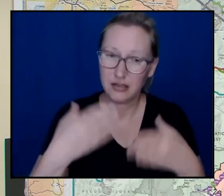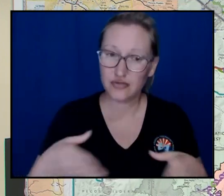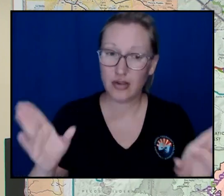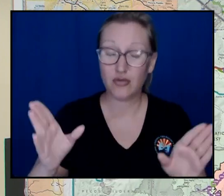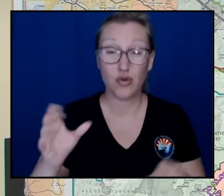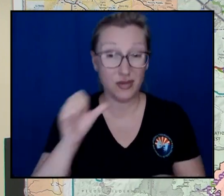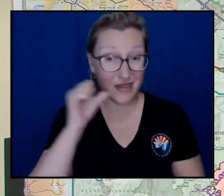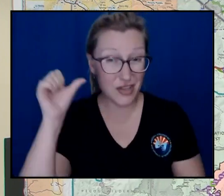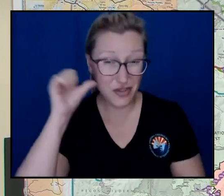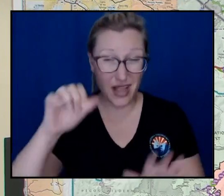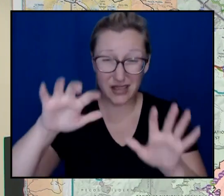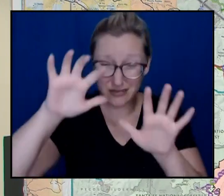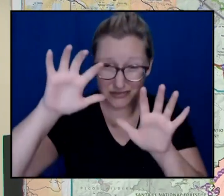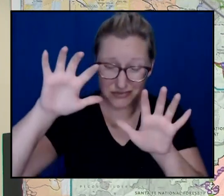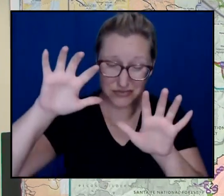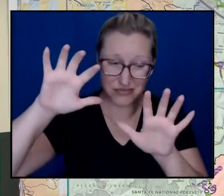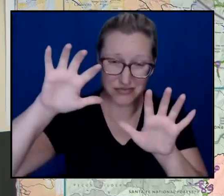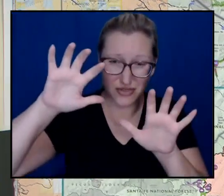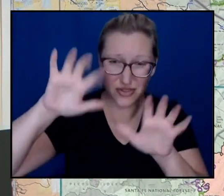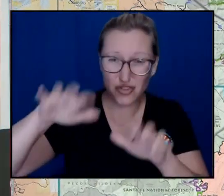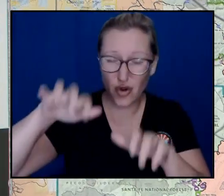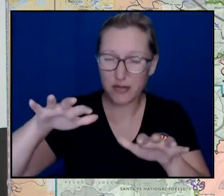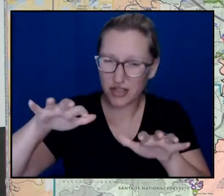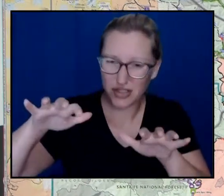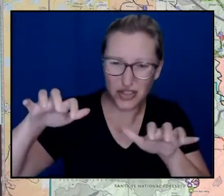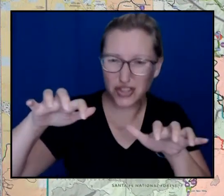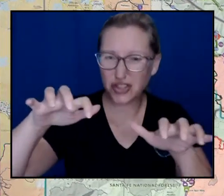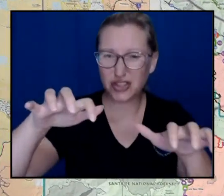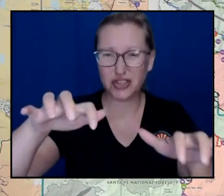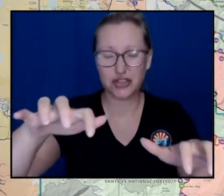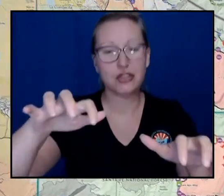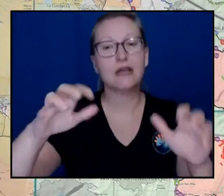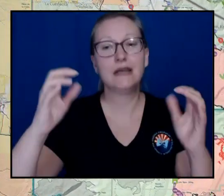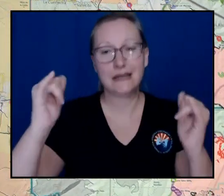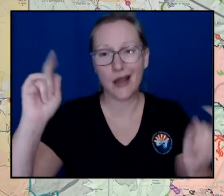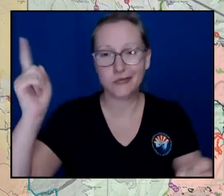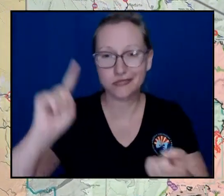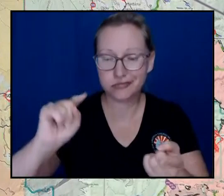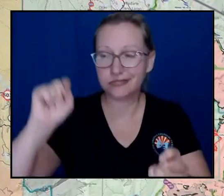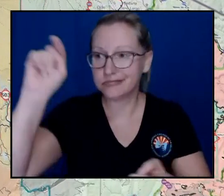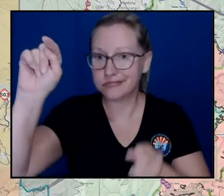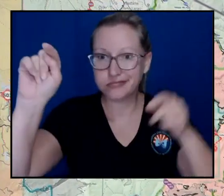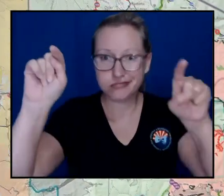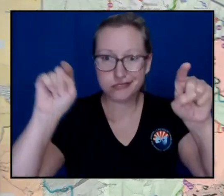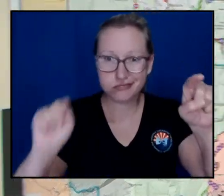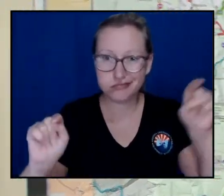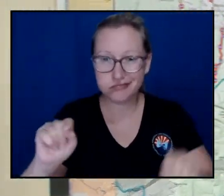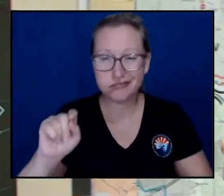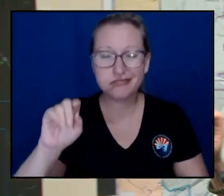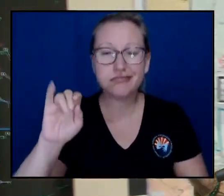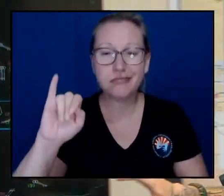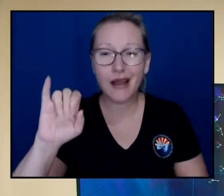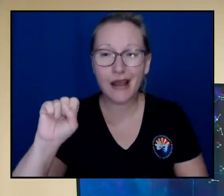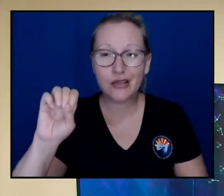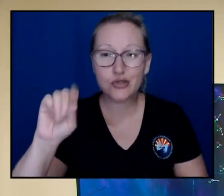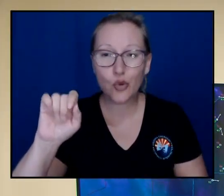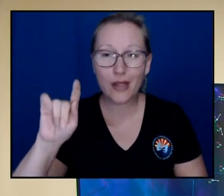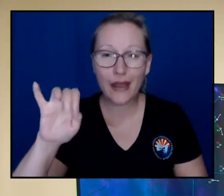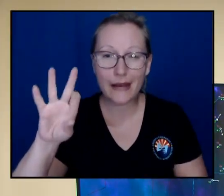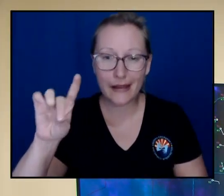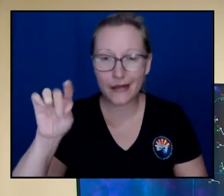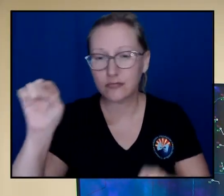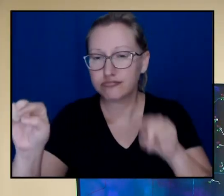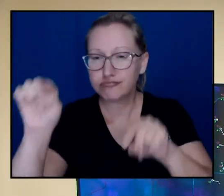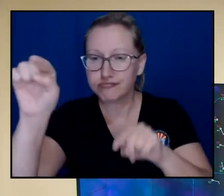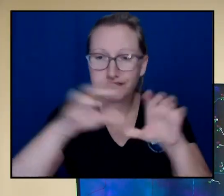So trending a bit more isolated as we go through the afternoon hours. Now, this high pressure, like I said, is going to start to,